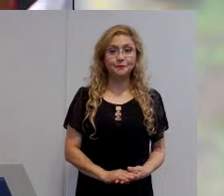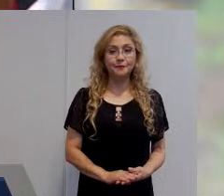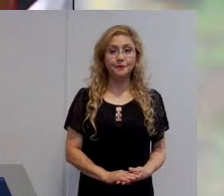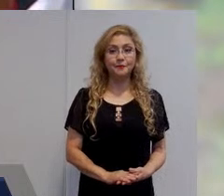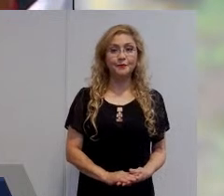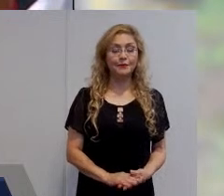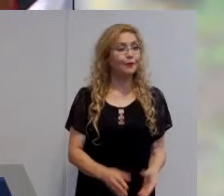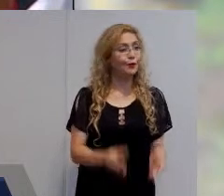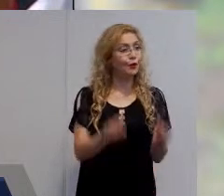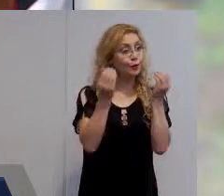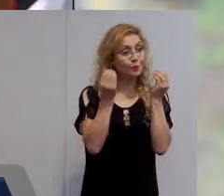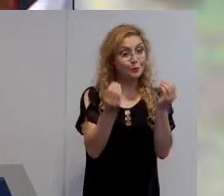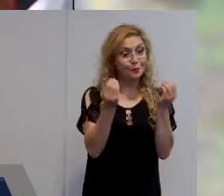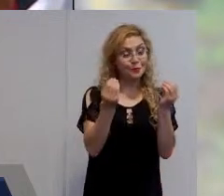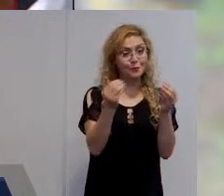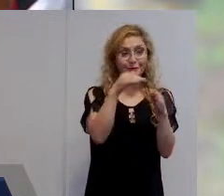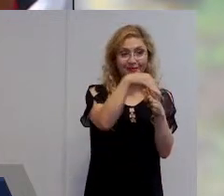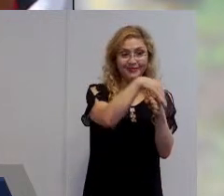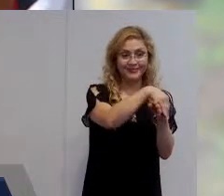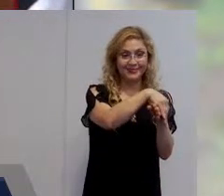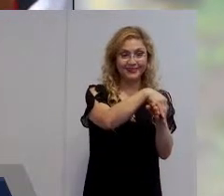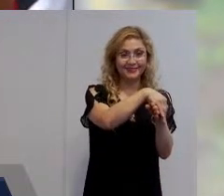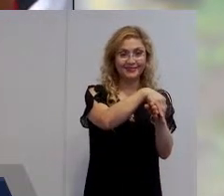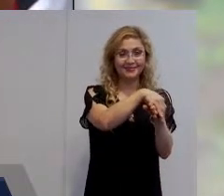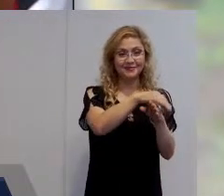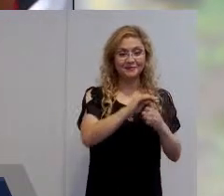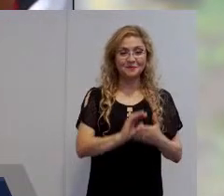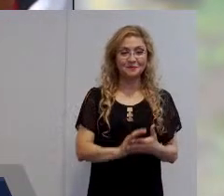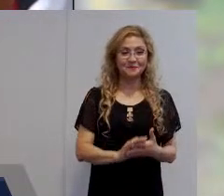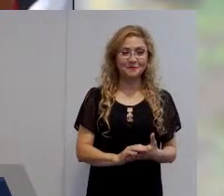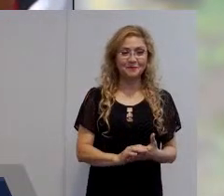Muy buenas tardes. Good afternoon.